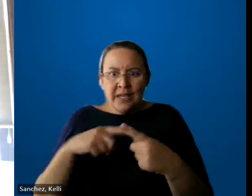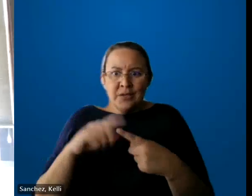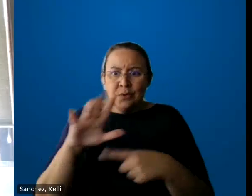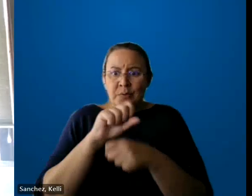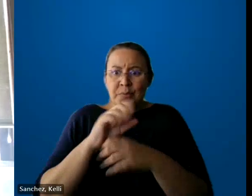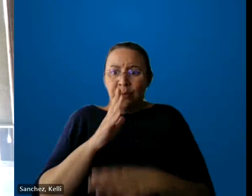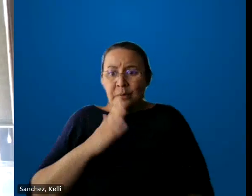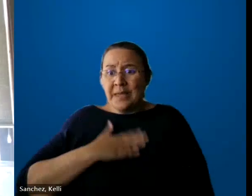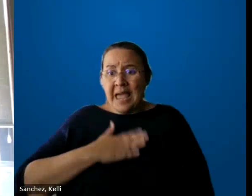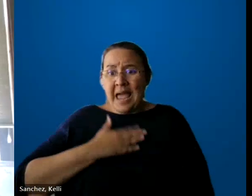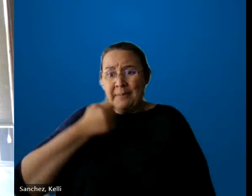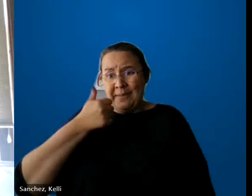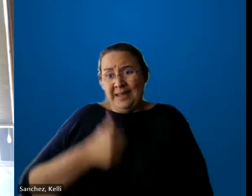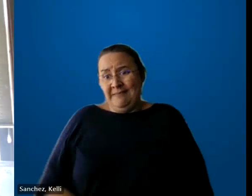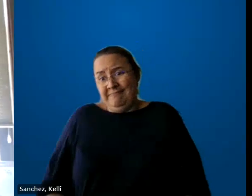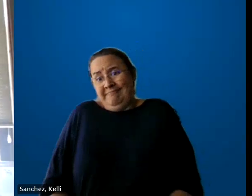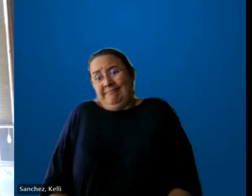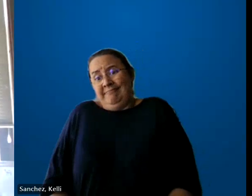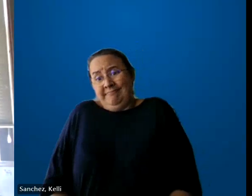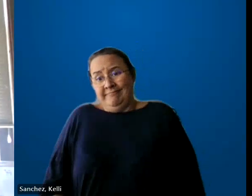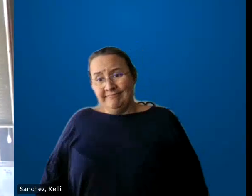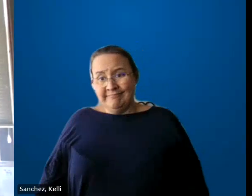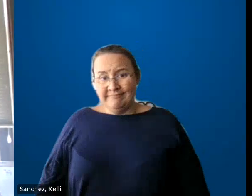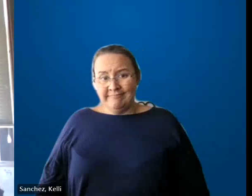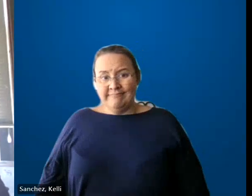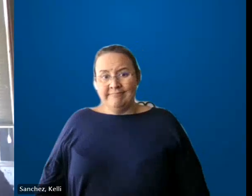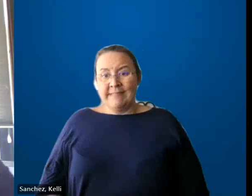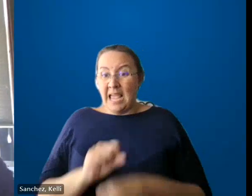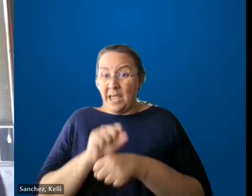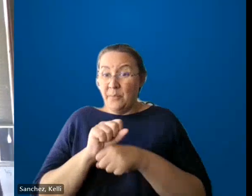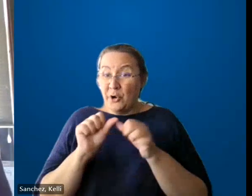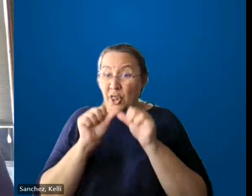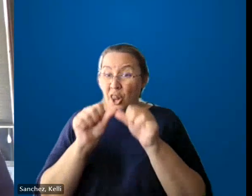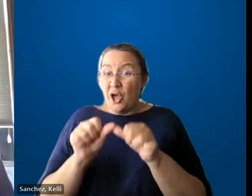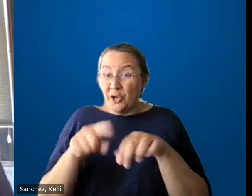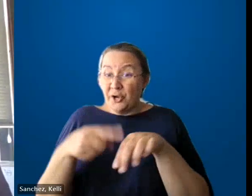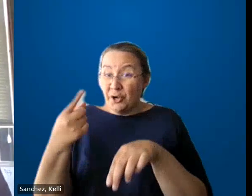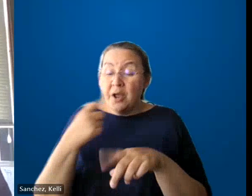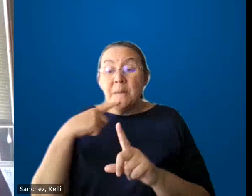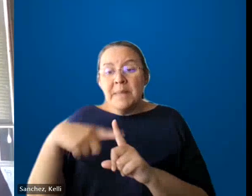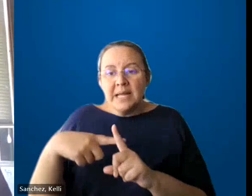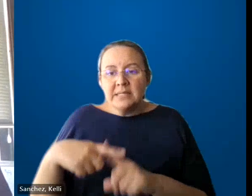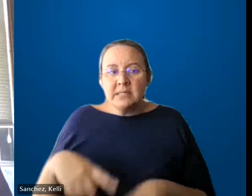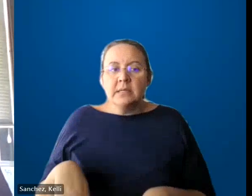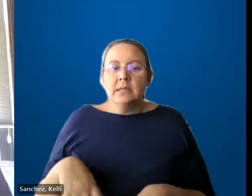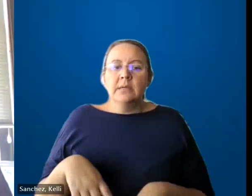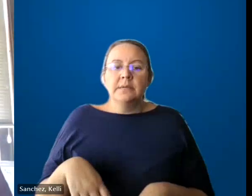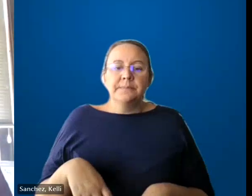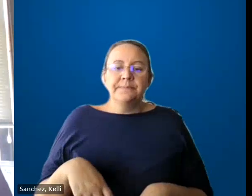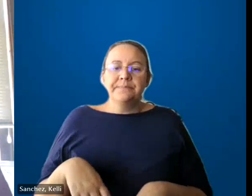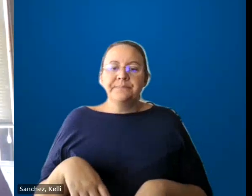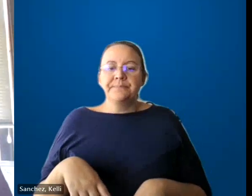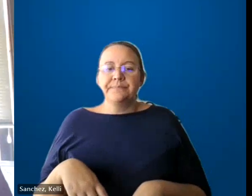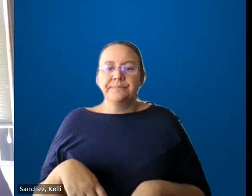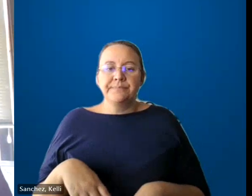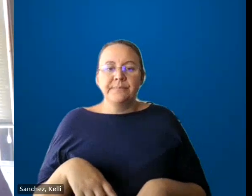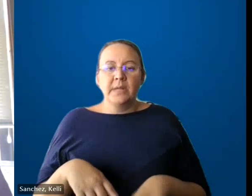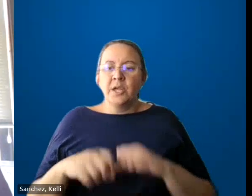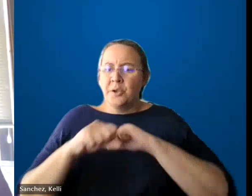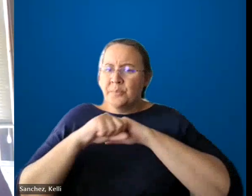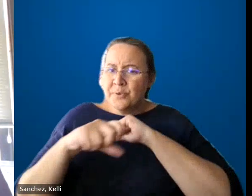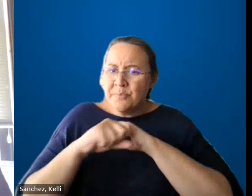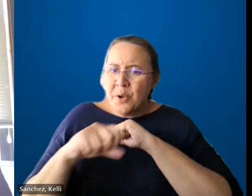who are productive and who work for you longer. Yeah, and then also other things like interning, you know, promoting